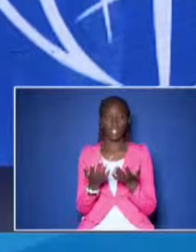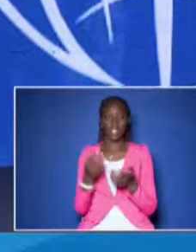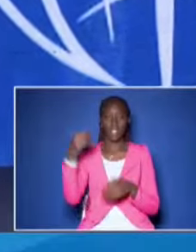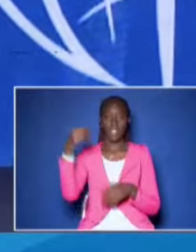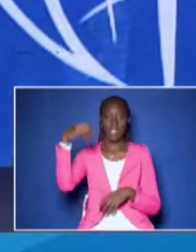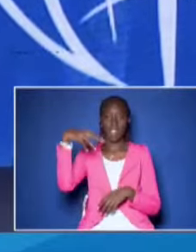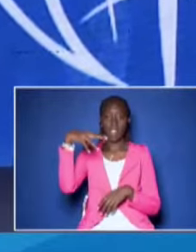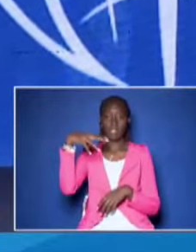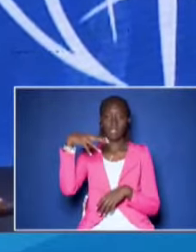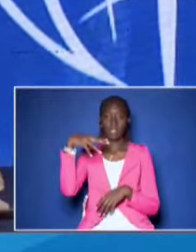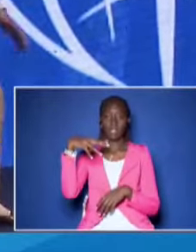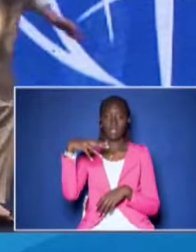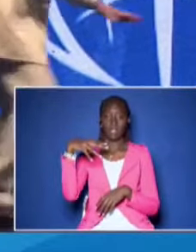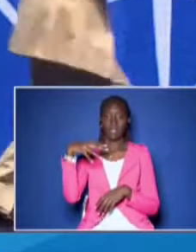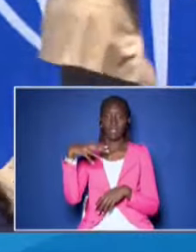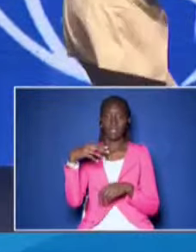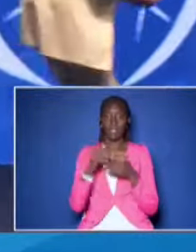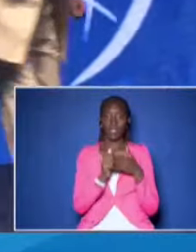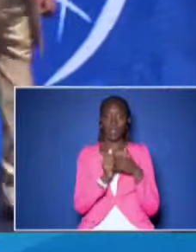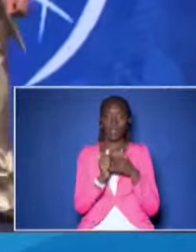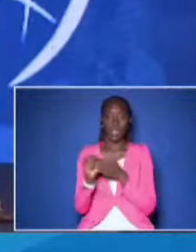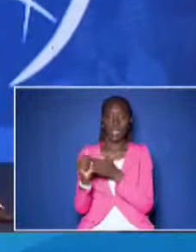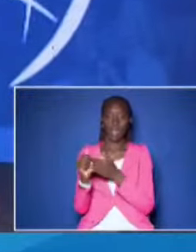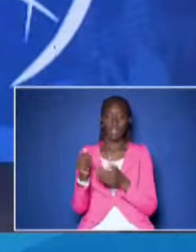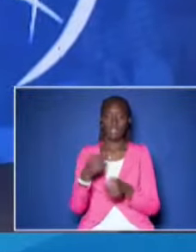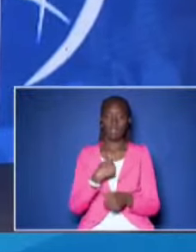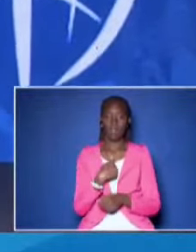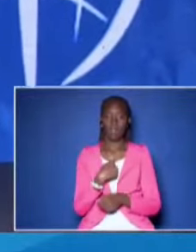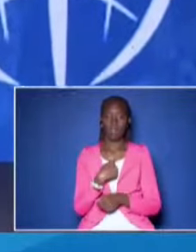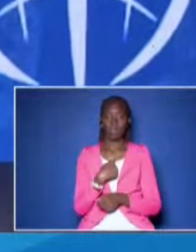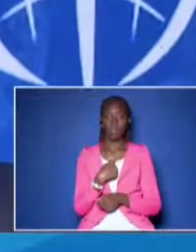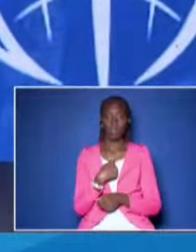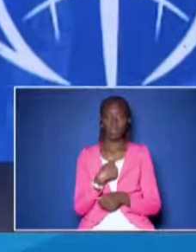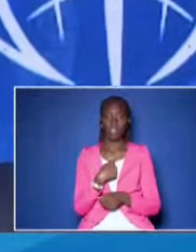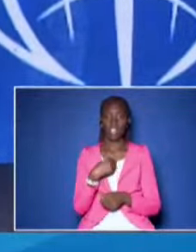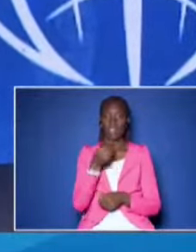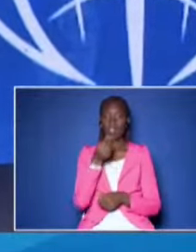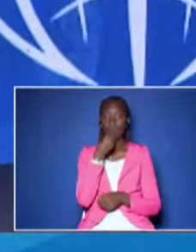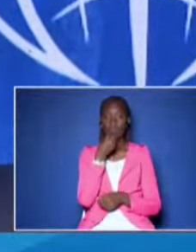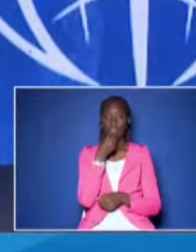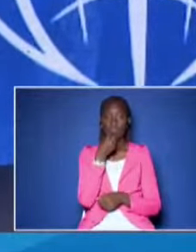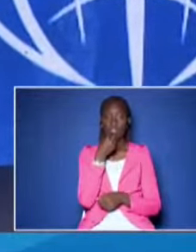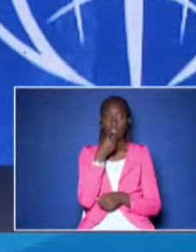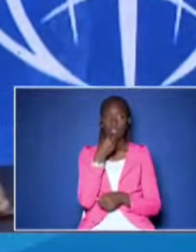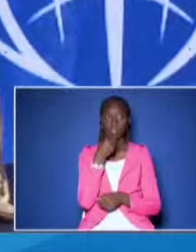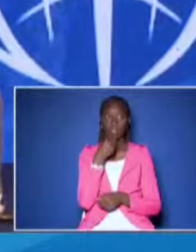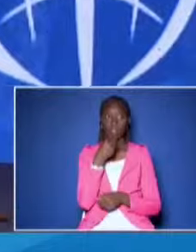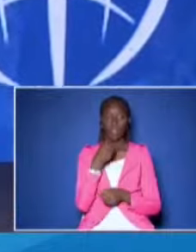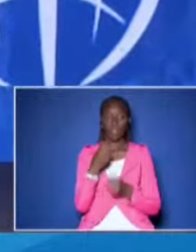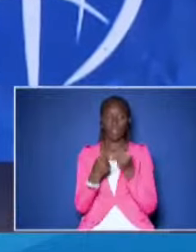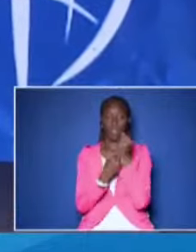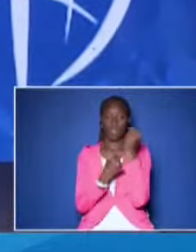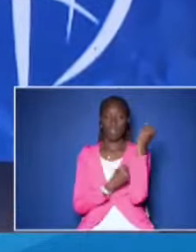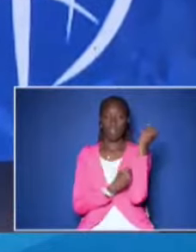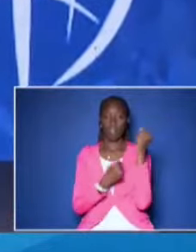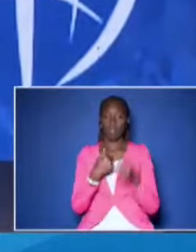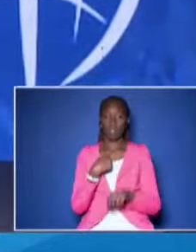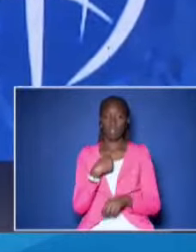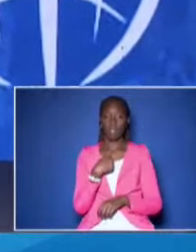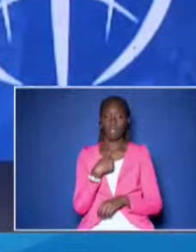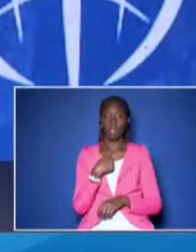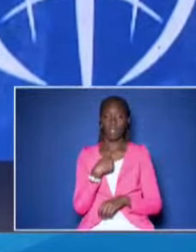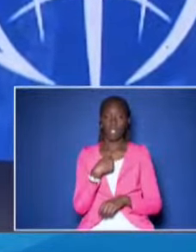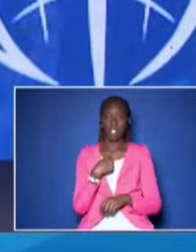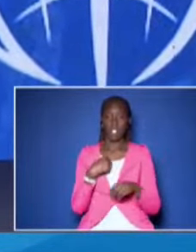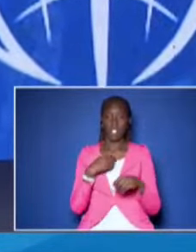light light to direct me direct me it is food to support me support me it